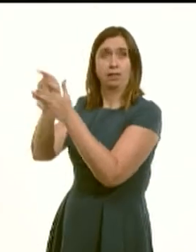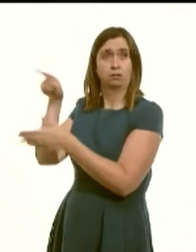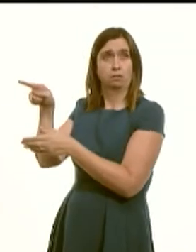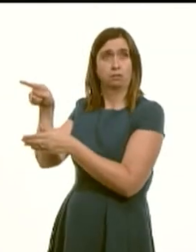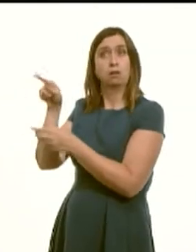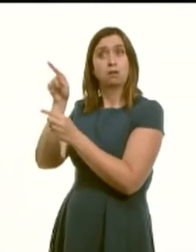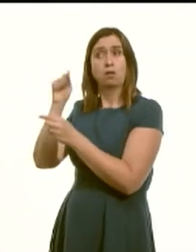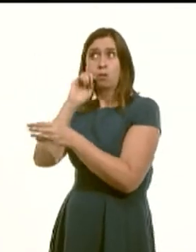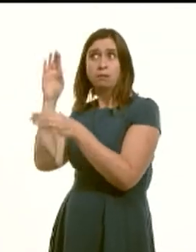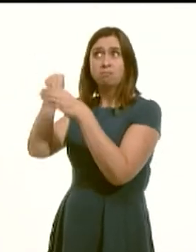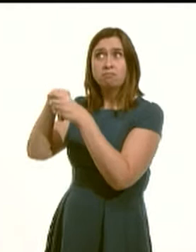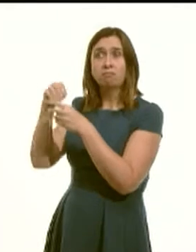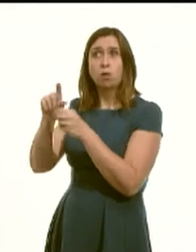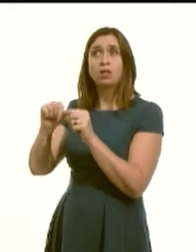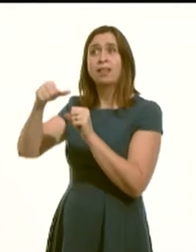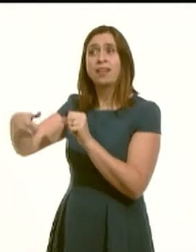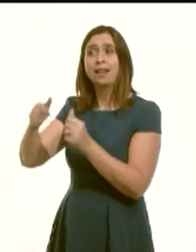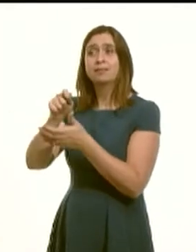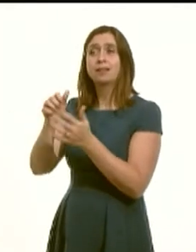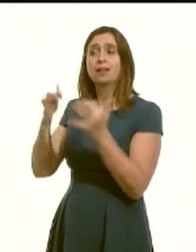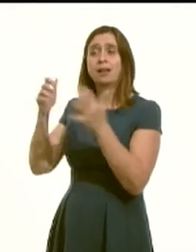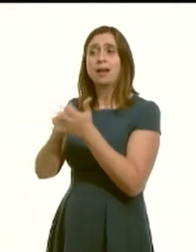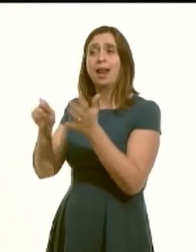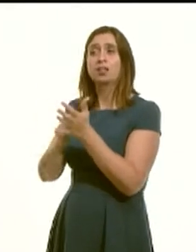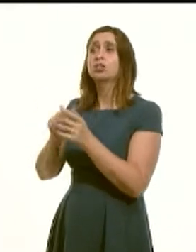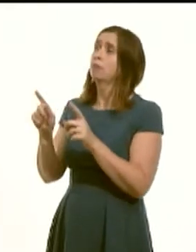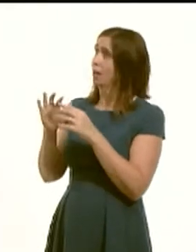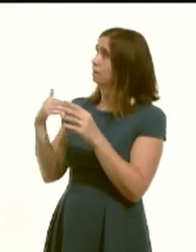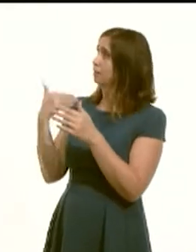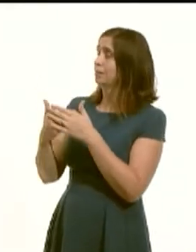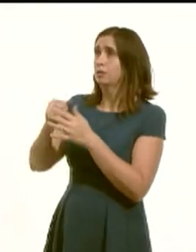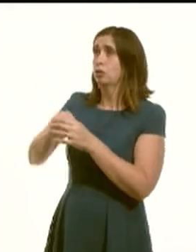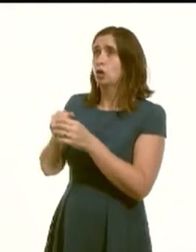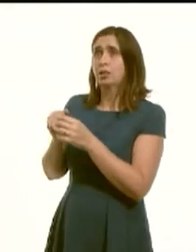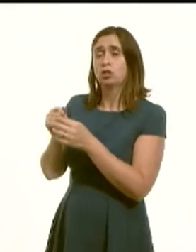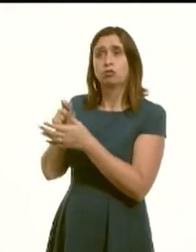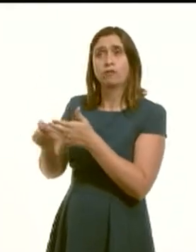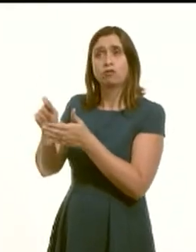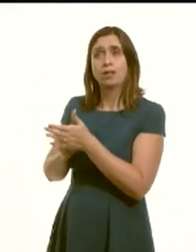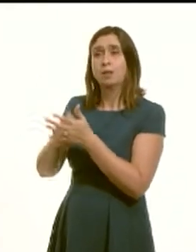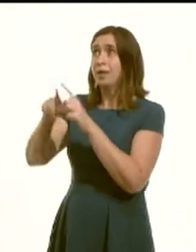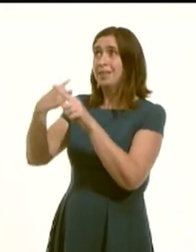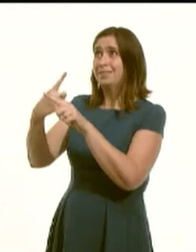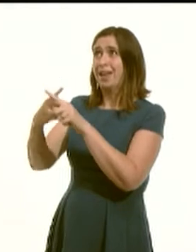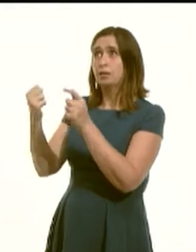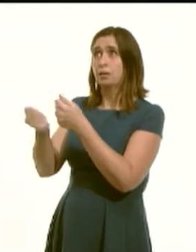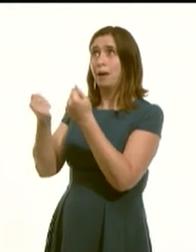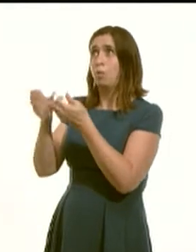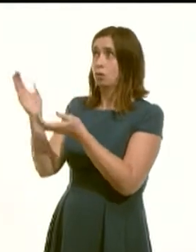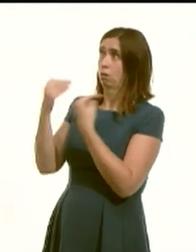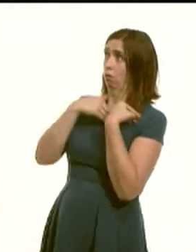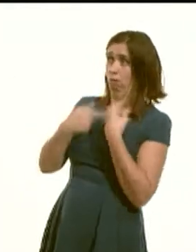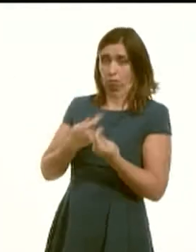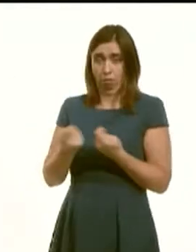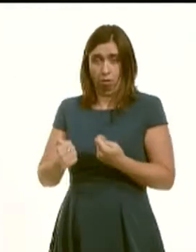playing following the next Assembly election and in the wake of the Scottish referendum with tax powers that are going to be coming to Wales after that next